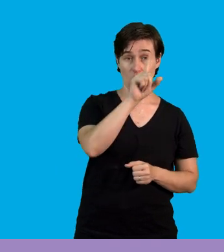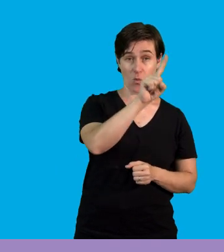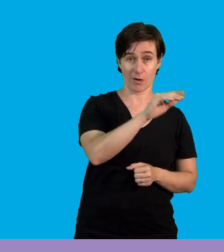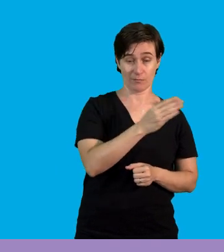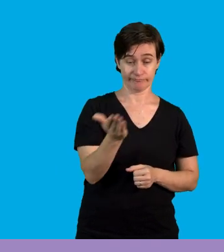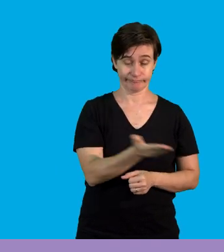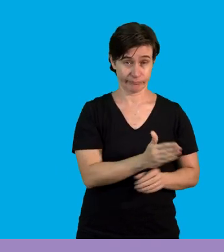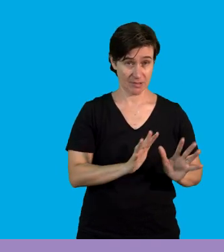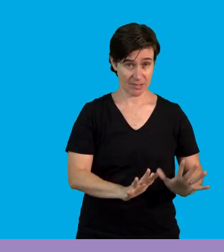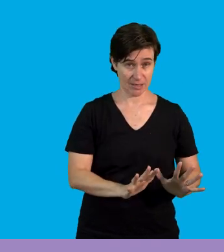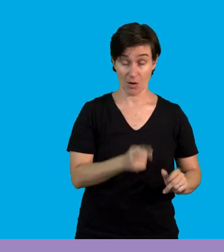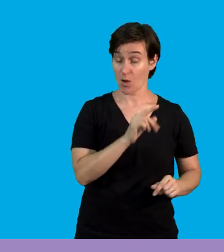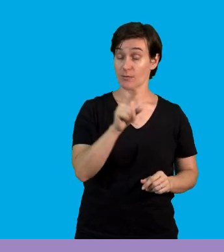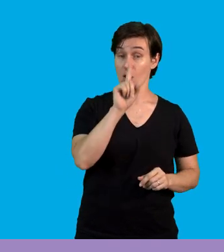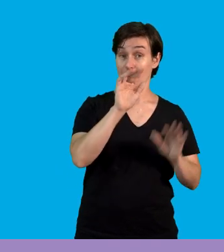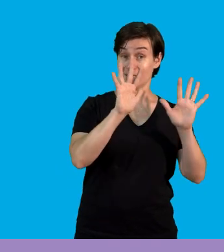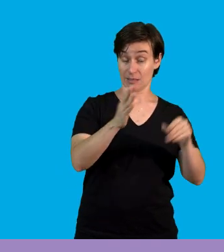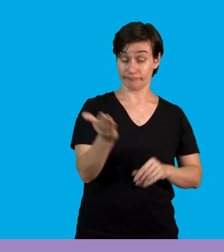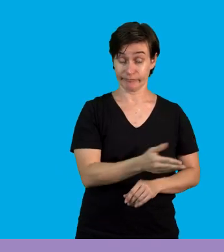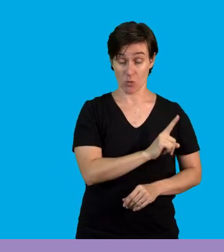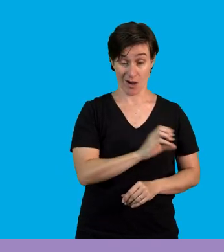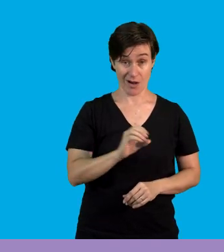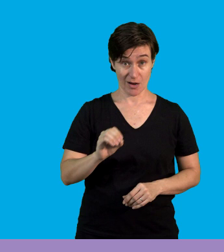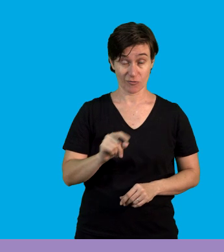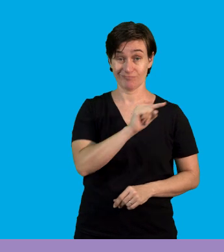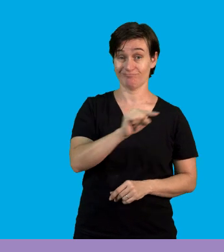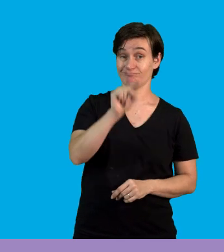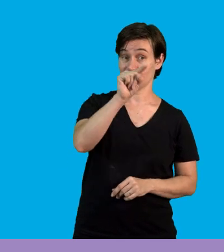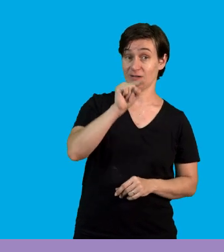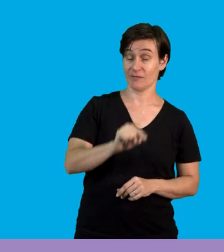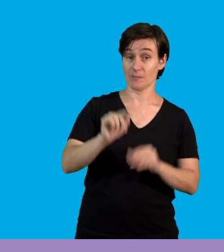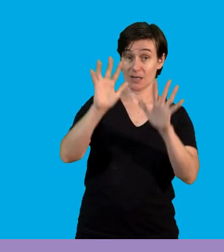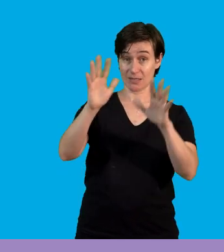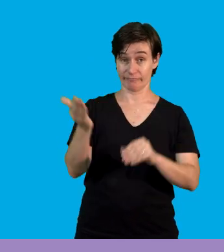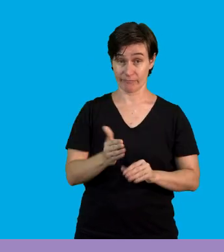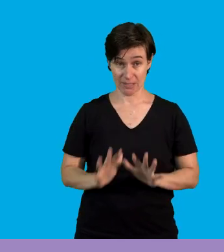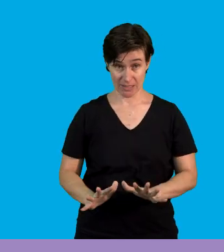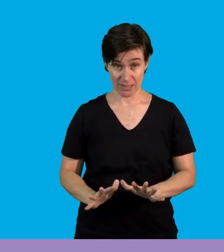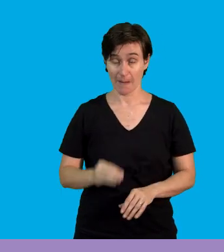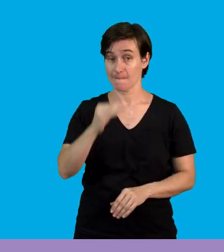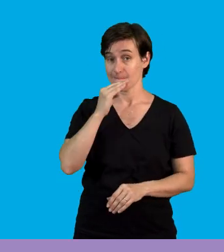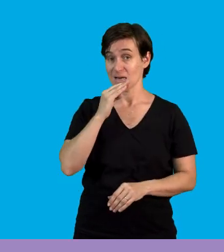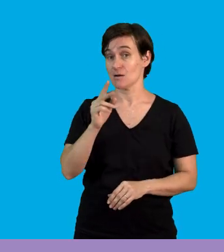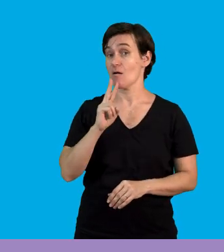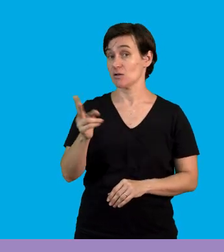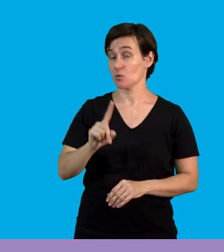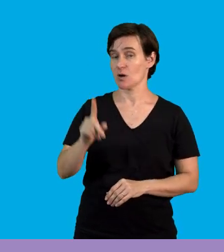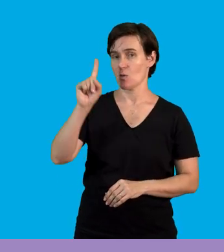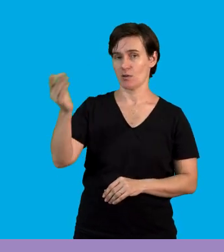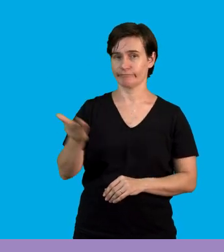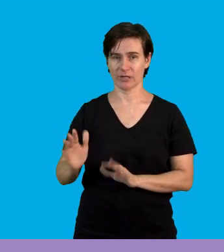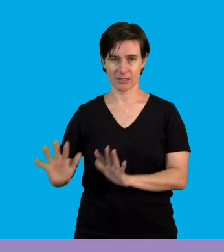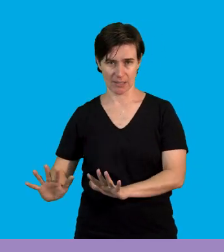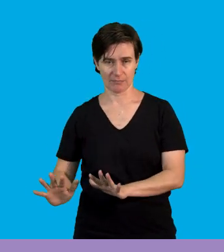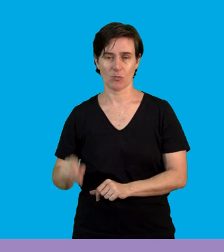by 10 tenths, so that 10 divided by 10 becomes 1, and 100 divided by 10 becomes 10. So that